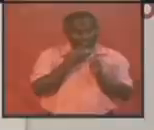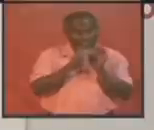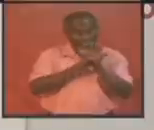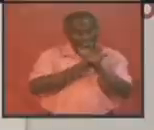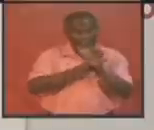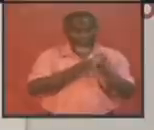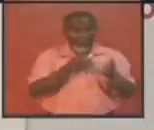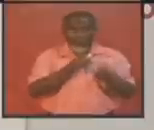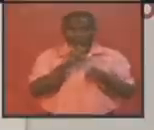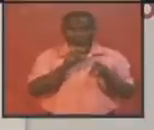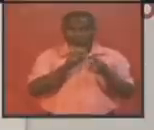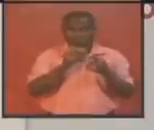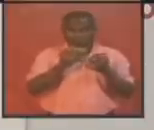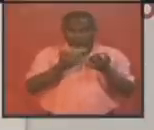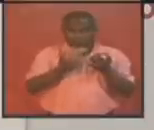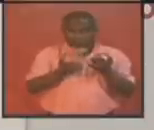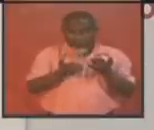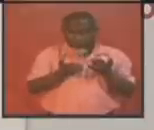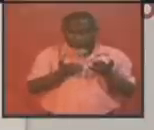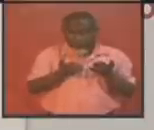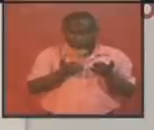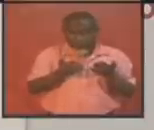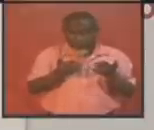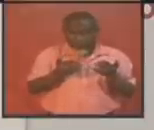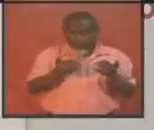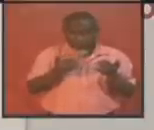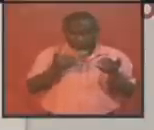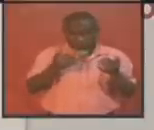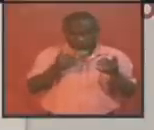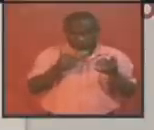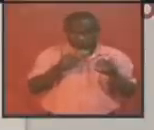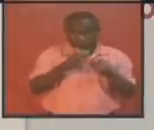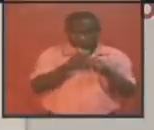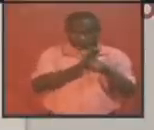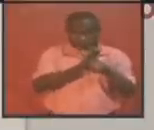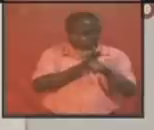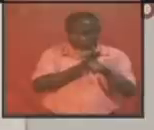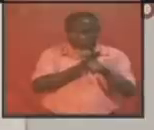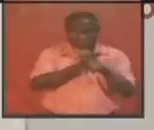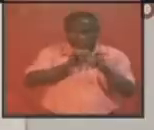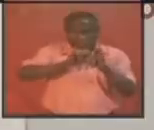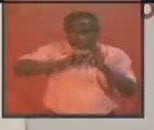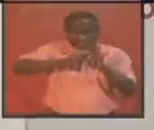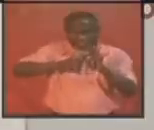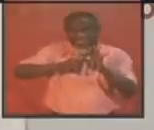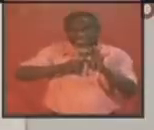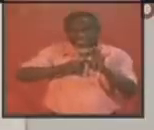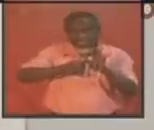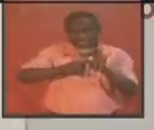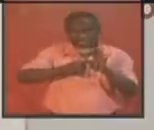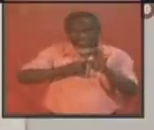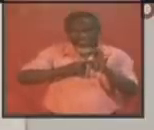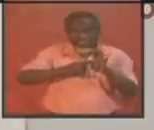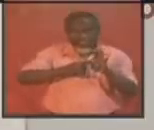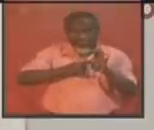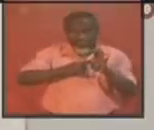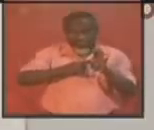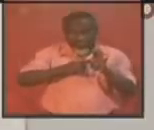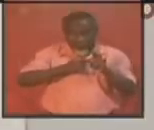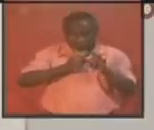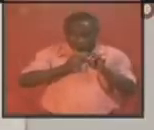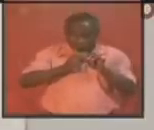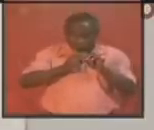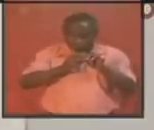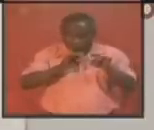that when this pandemic first began to materialize in